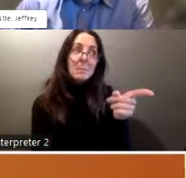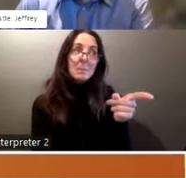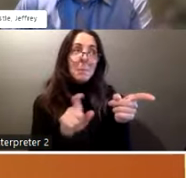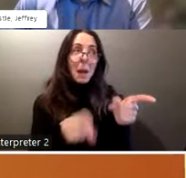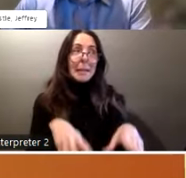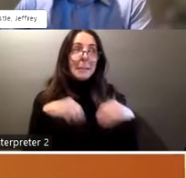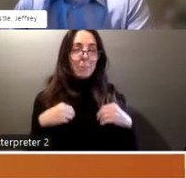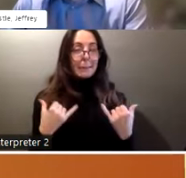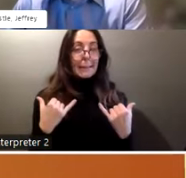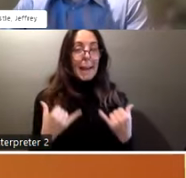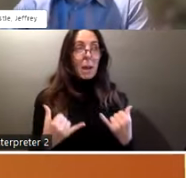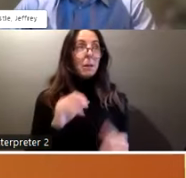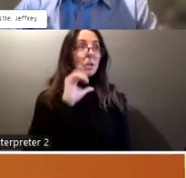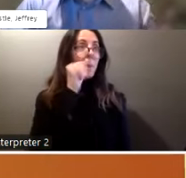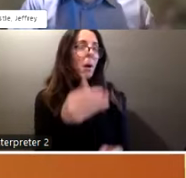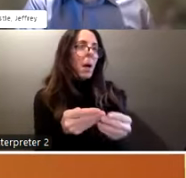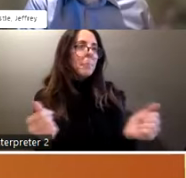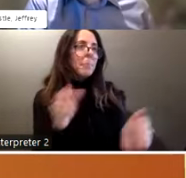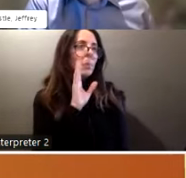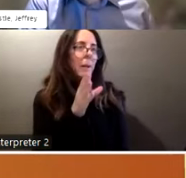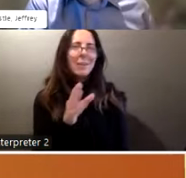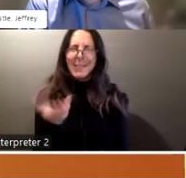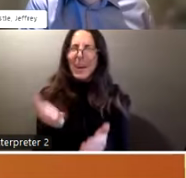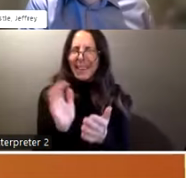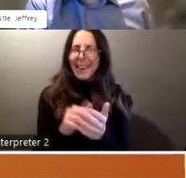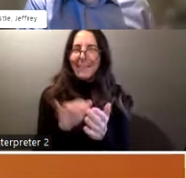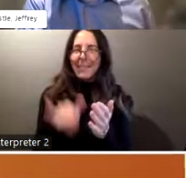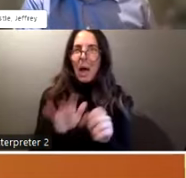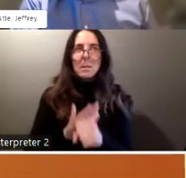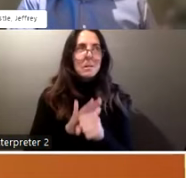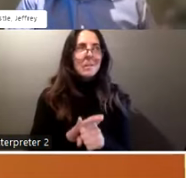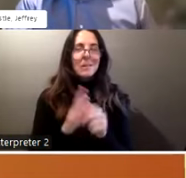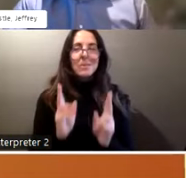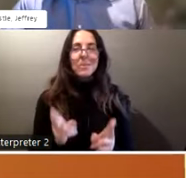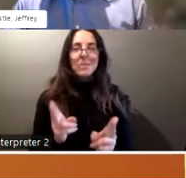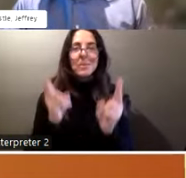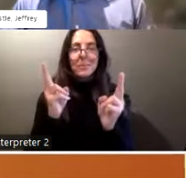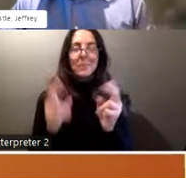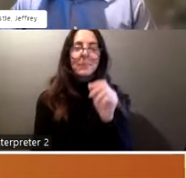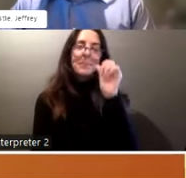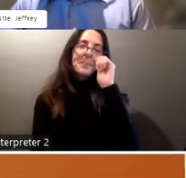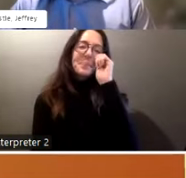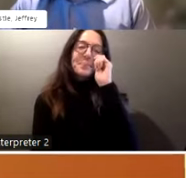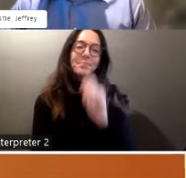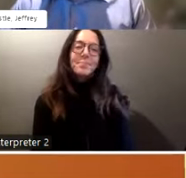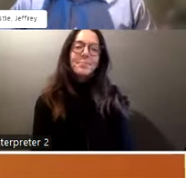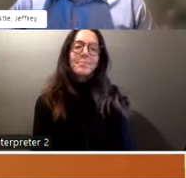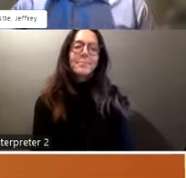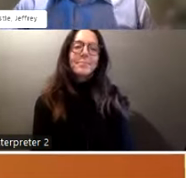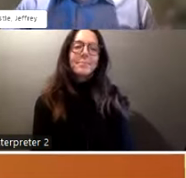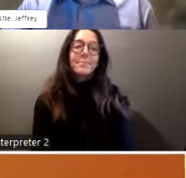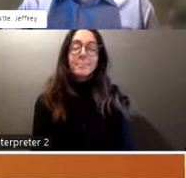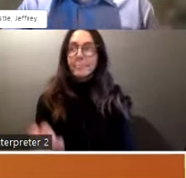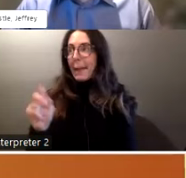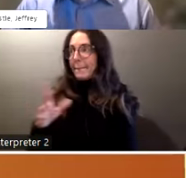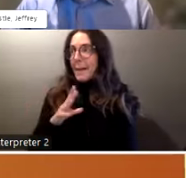today because it's not going to be around tomorrow, right? So there is a sense of urgency. And if you agree to it, then they claim that they have